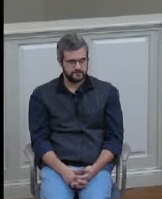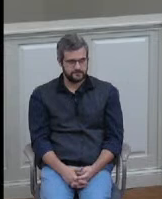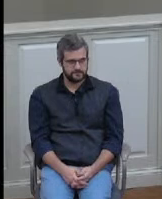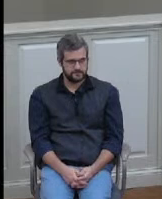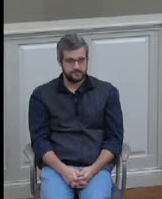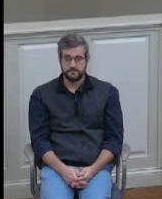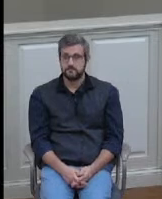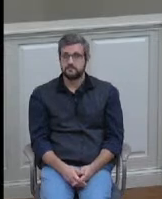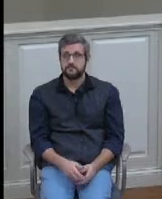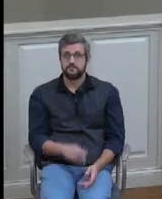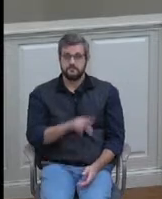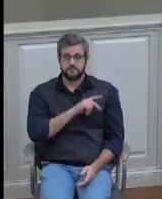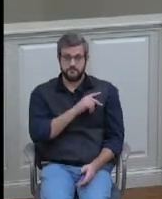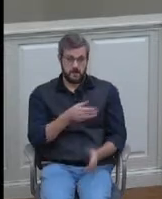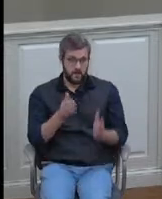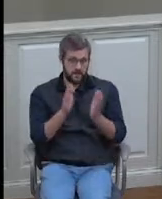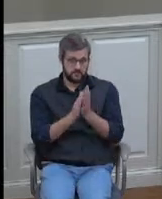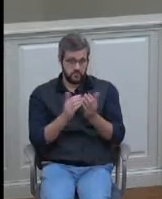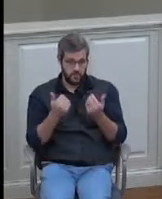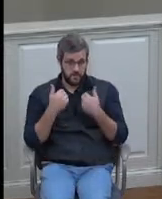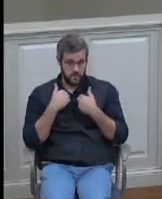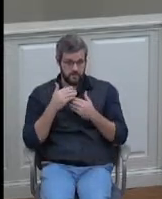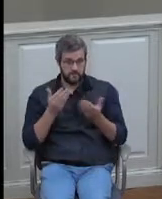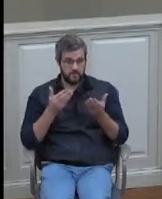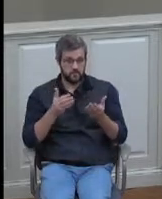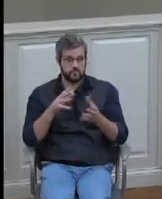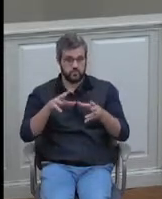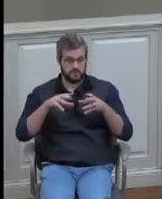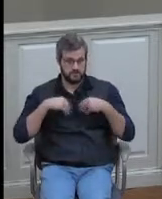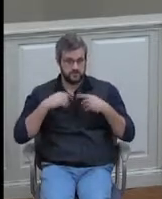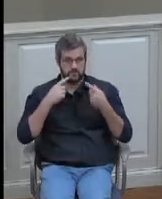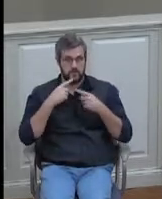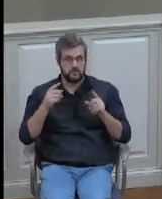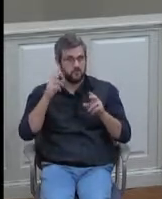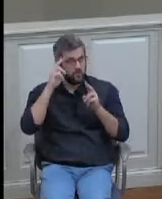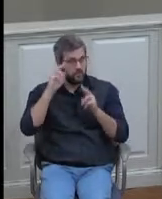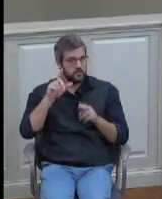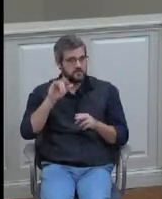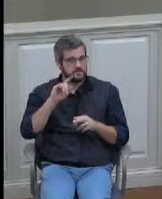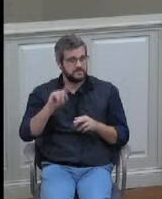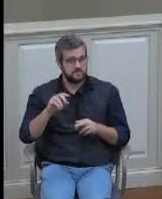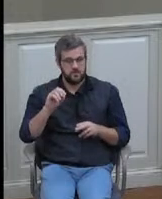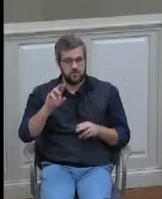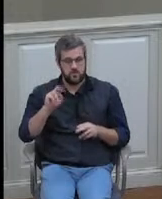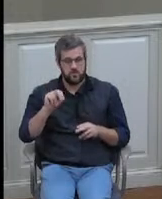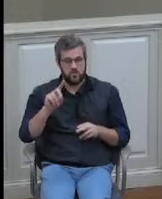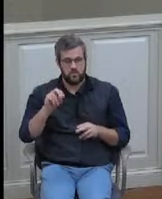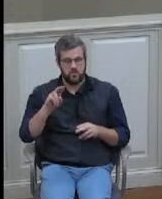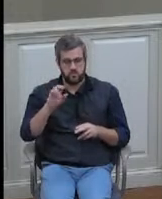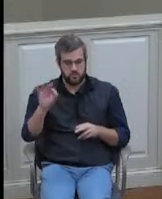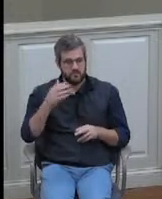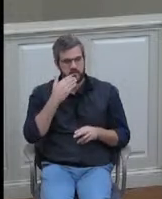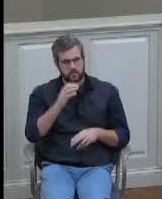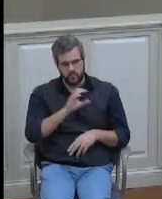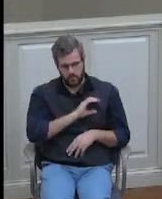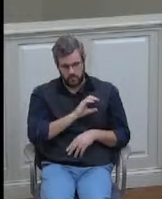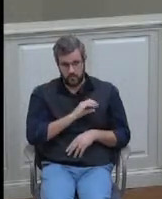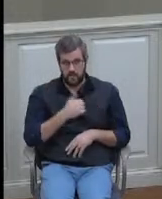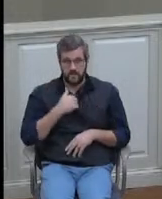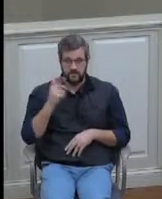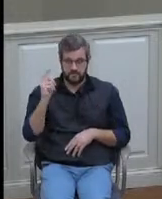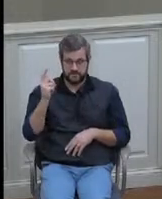Do I hear a motion to accept the proclamation in honor of Liz Orndorff? So moved. Thanks, Commissioner Cottle. Do I hear a second?